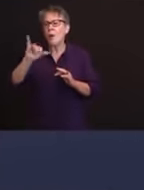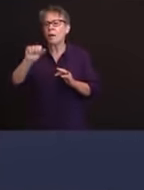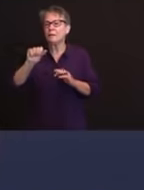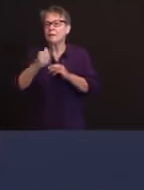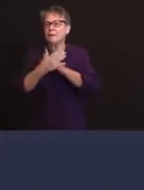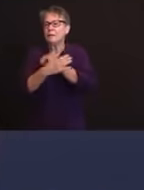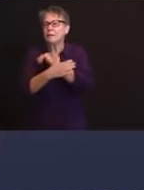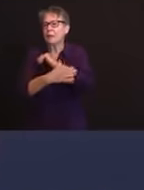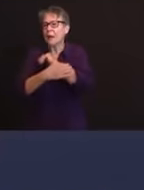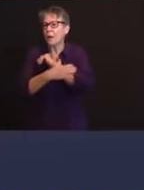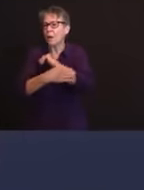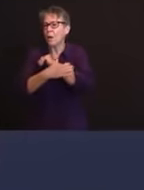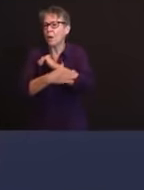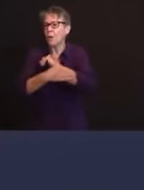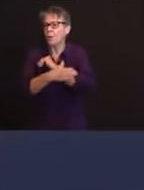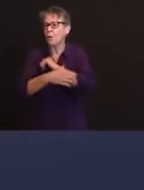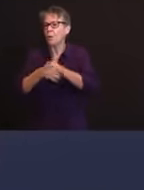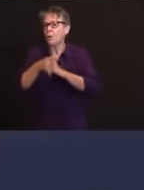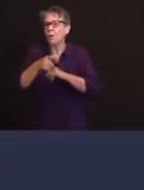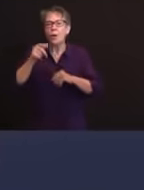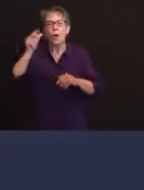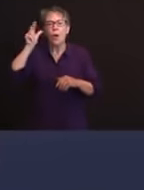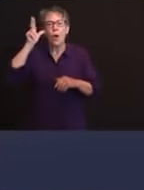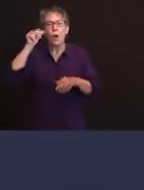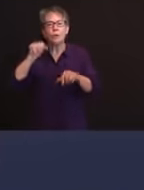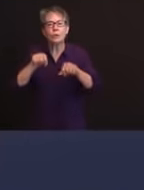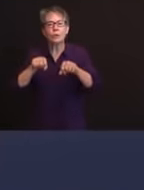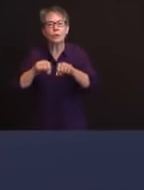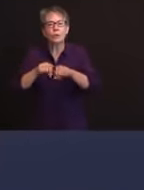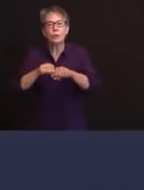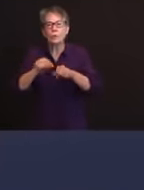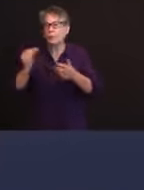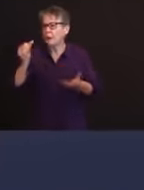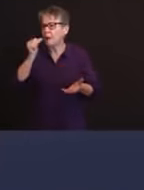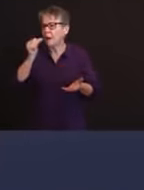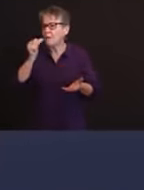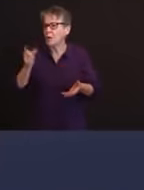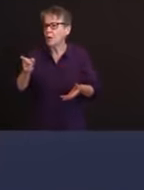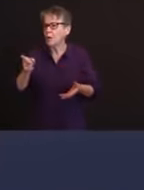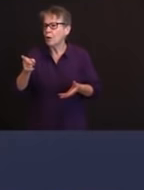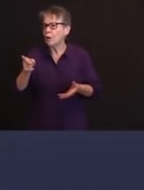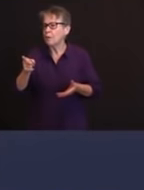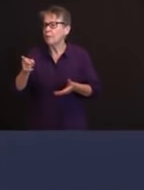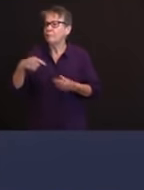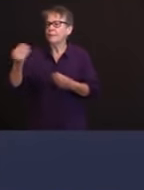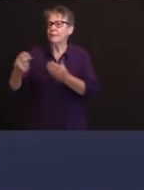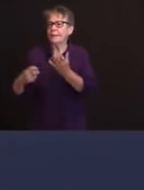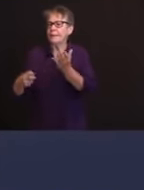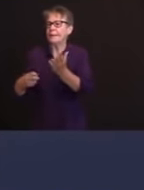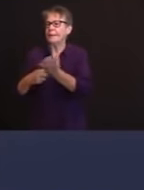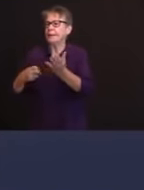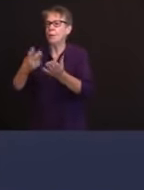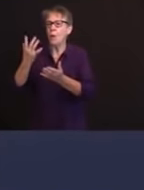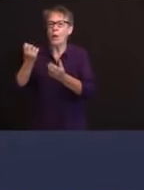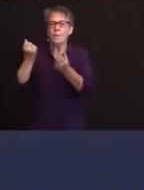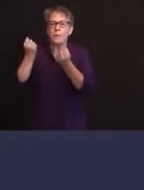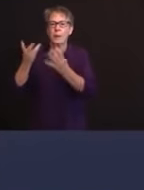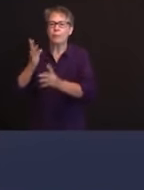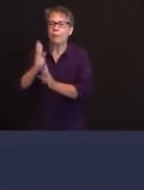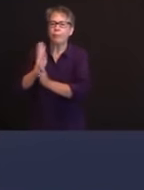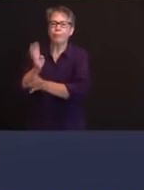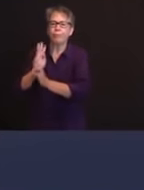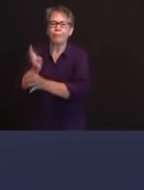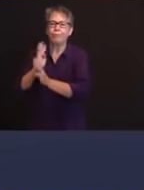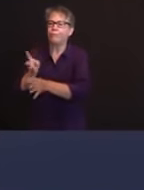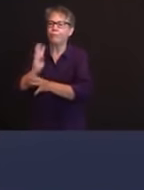capacity, and patrons were not wearing masks, so that establishment was cited. In Atlantic City, 2 police officers